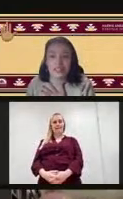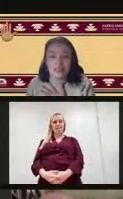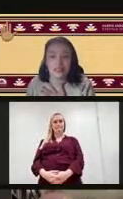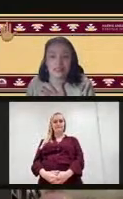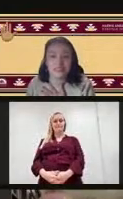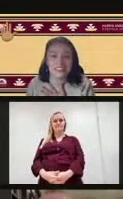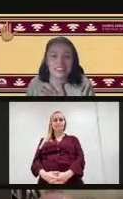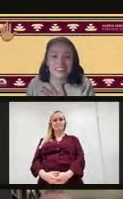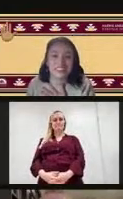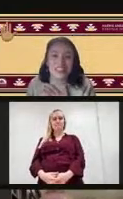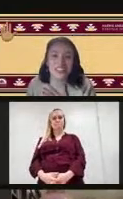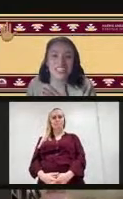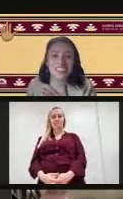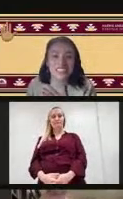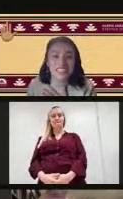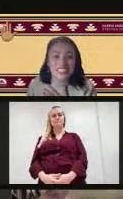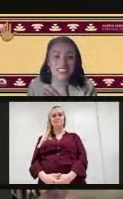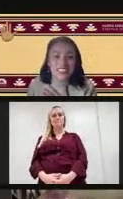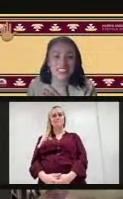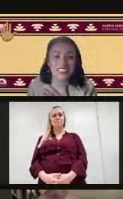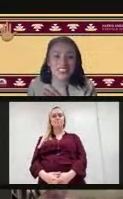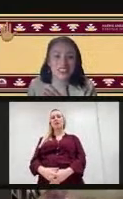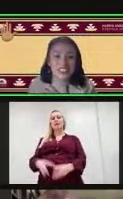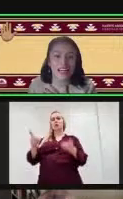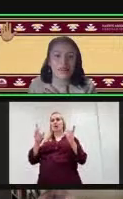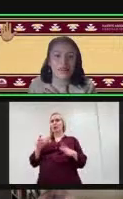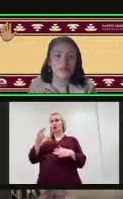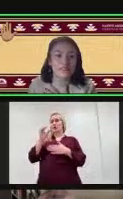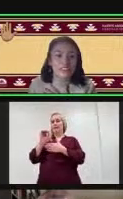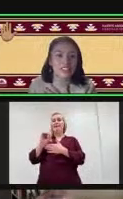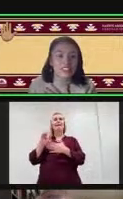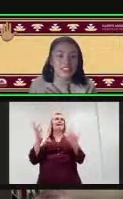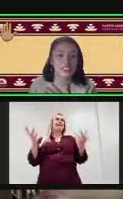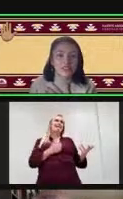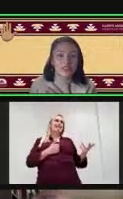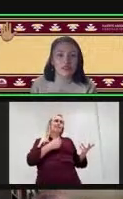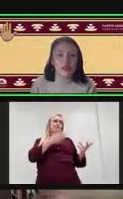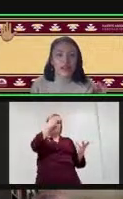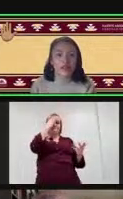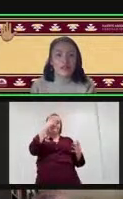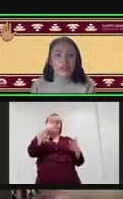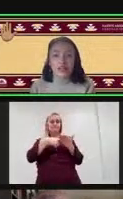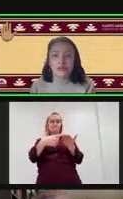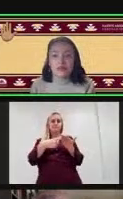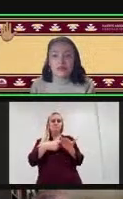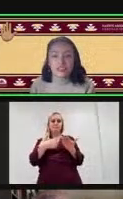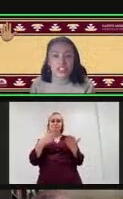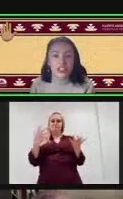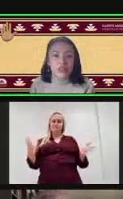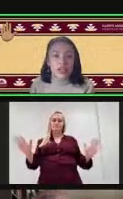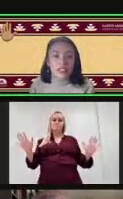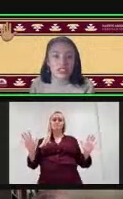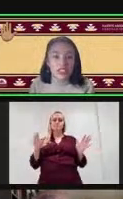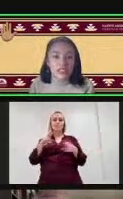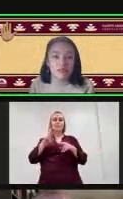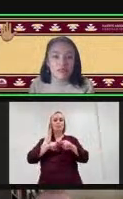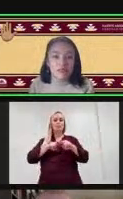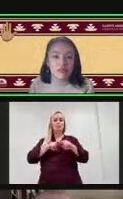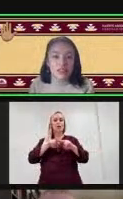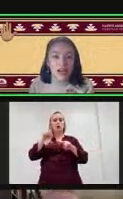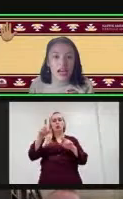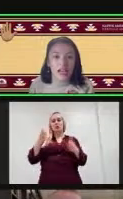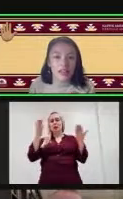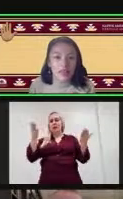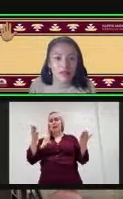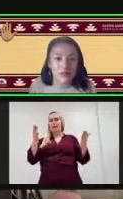Director Guzman Ortiz. Sorry, I know we've kind of discussed this one for a bit, and I know that Chair, you had suggested moving